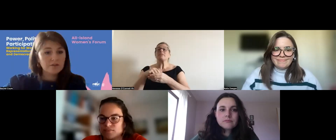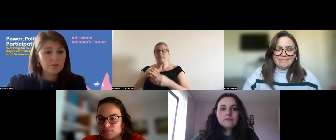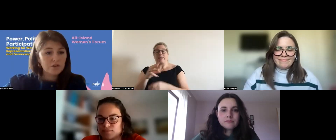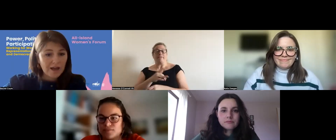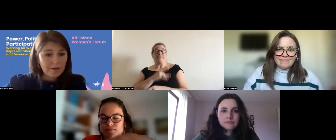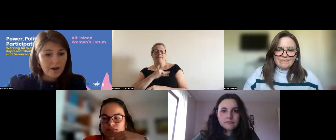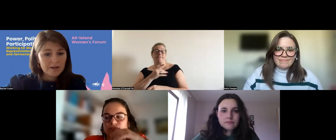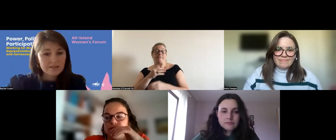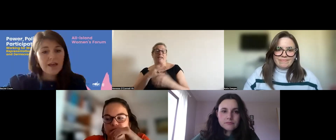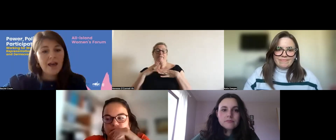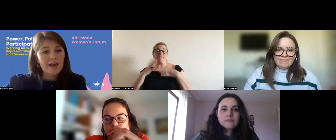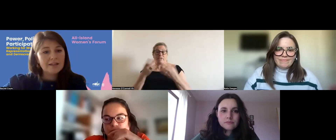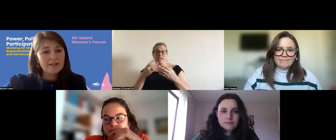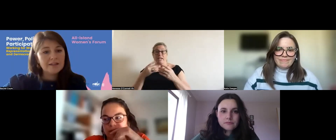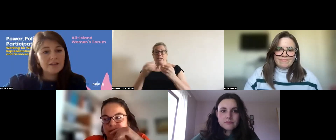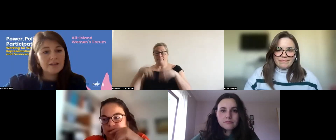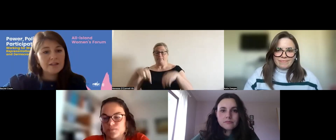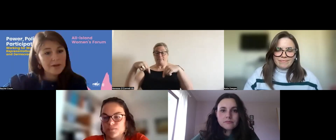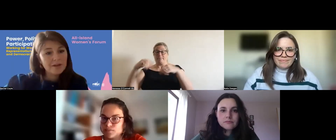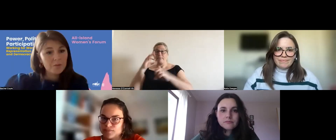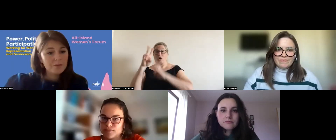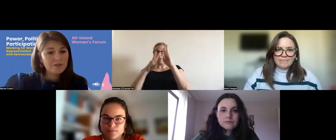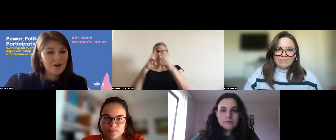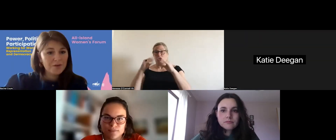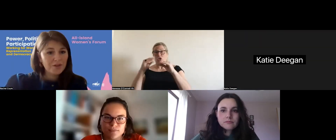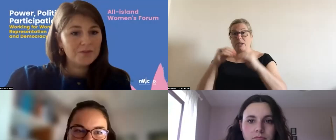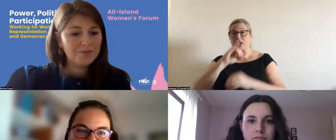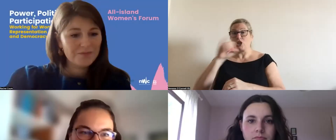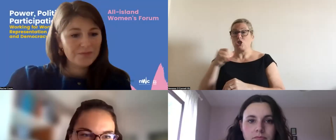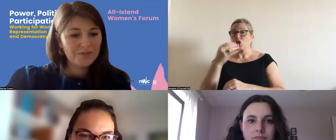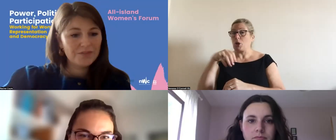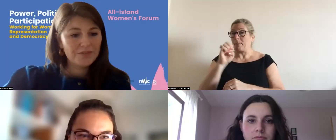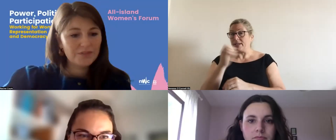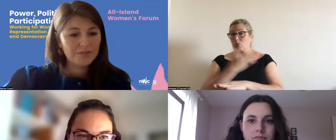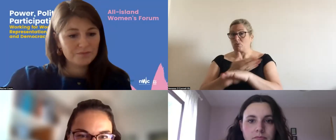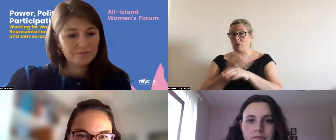questions into the chat box. And Jéromine, we will start with you.